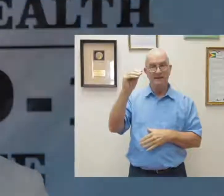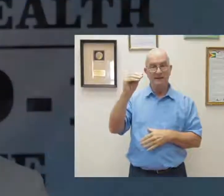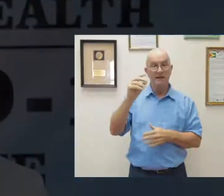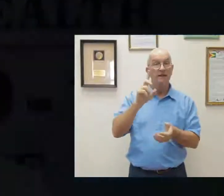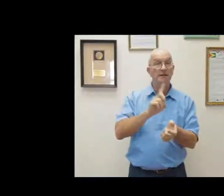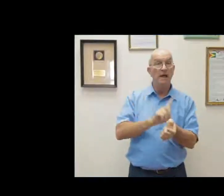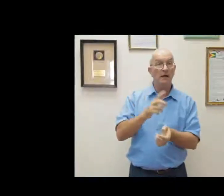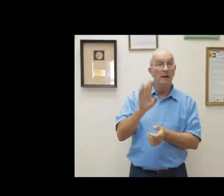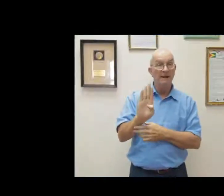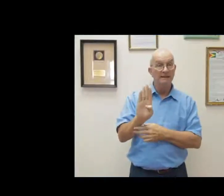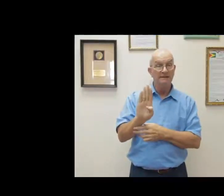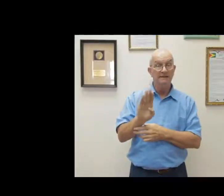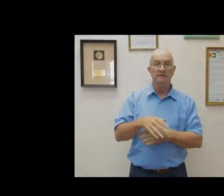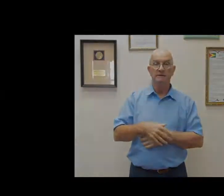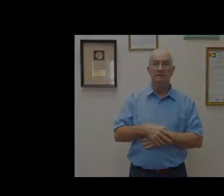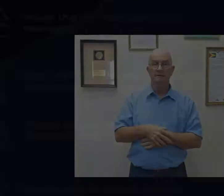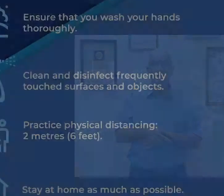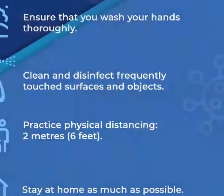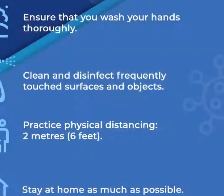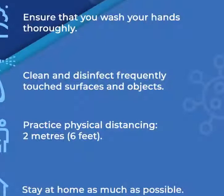Basir?